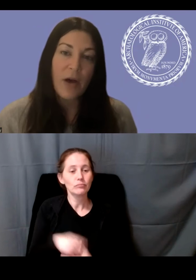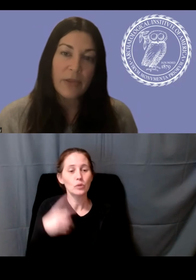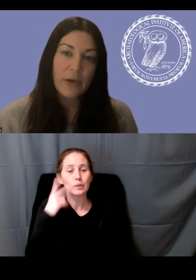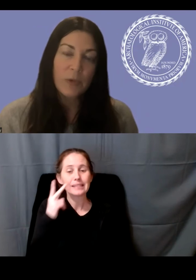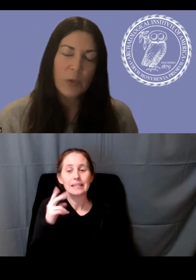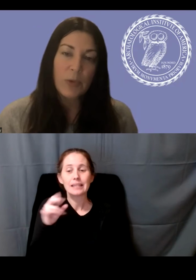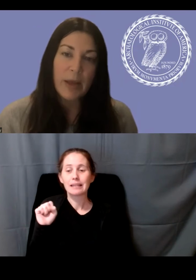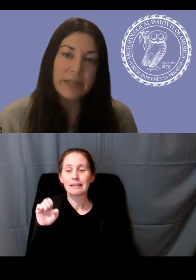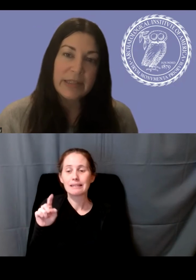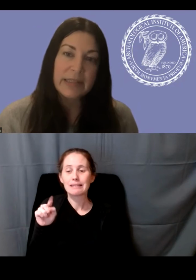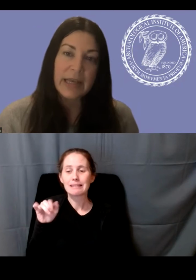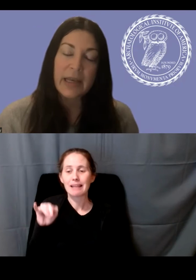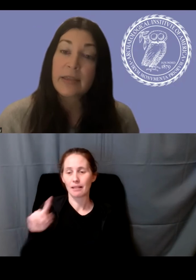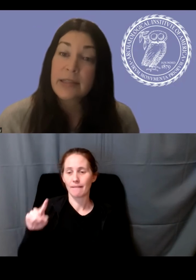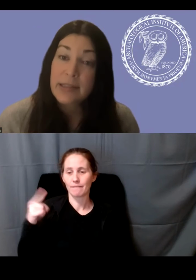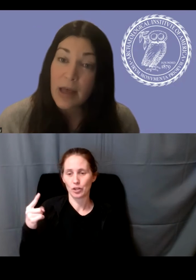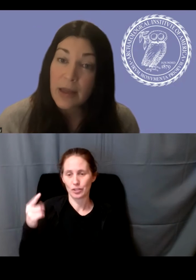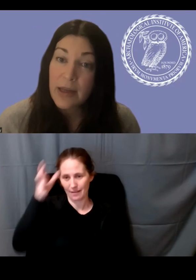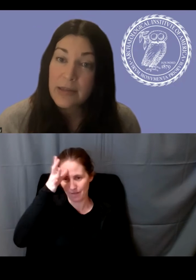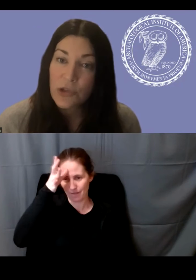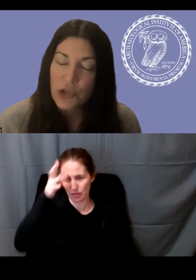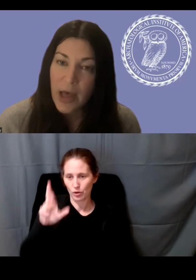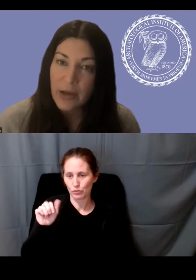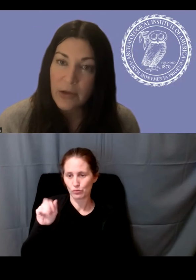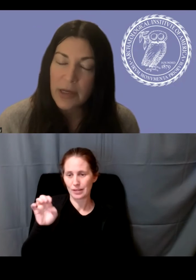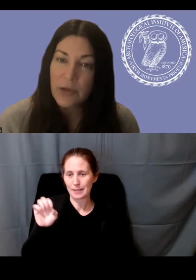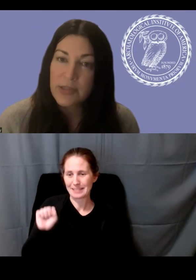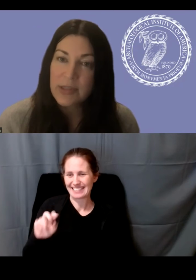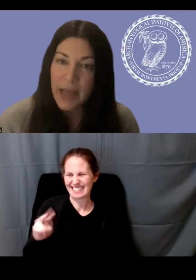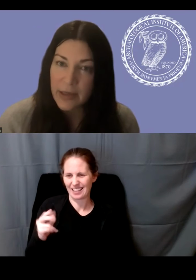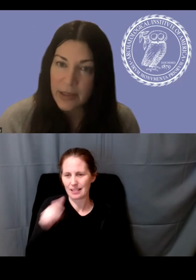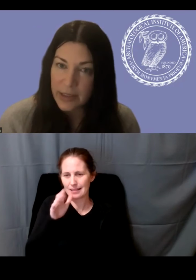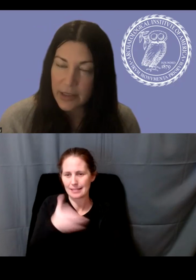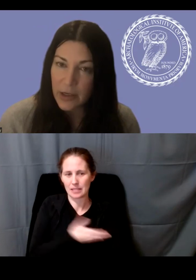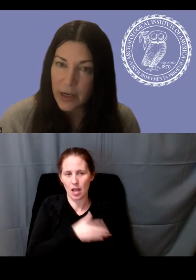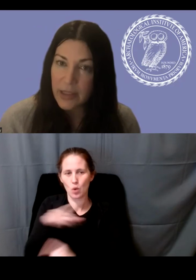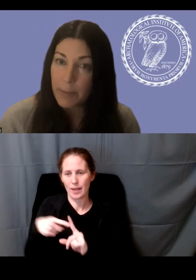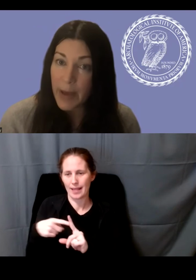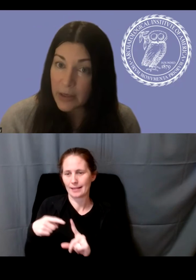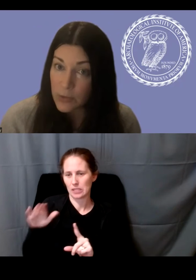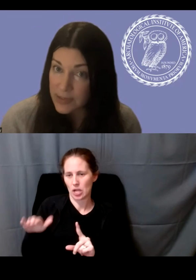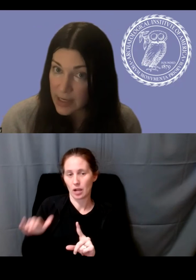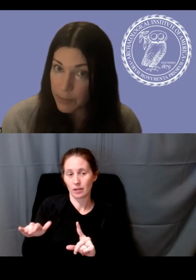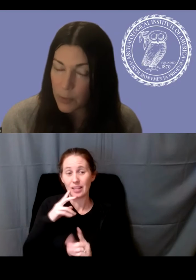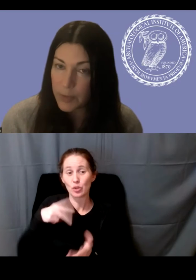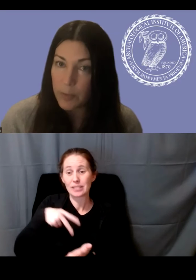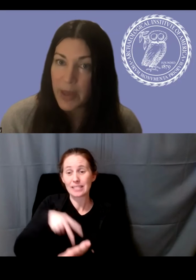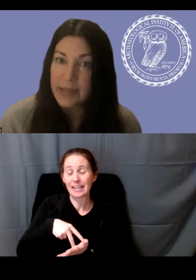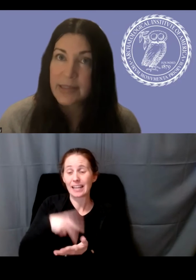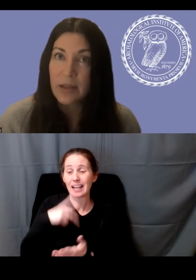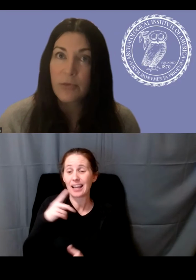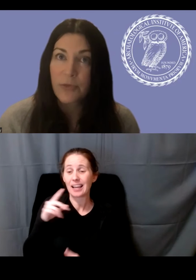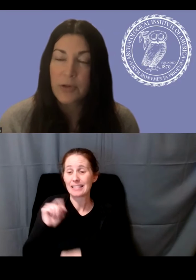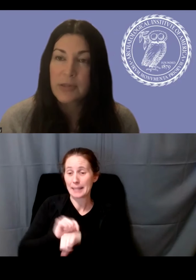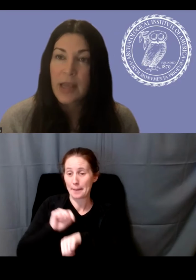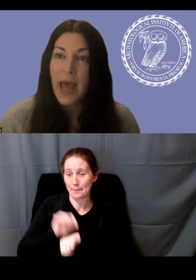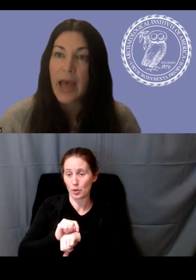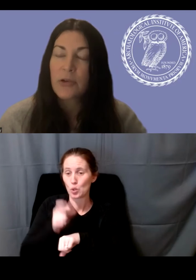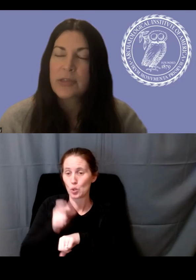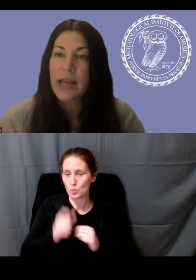the father, with Ramses II, the son, as a child, and they're standing here at the Abydos temple built by Seti